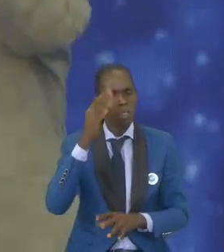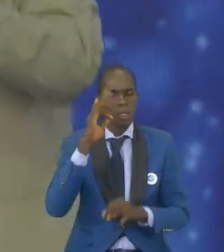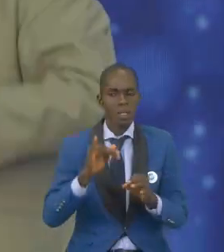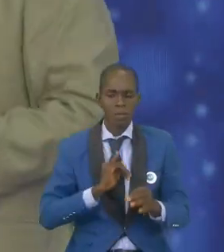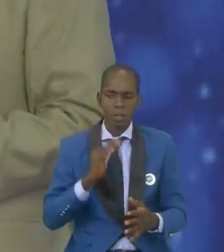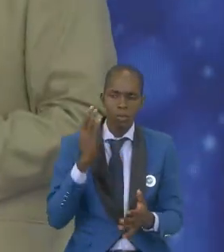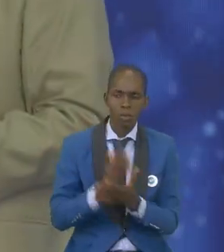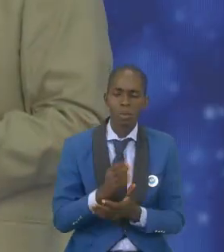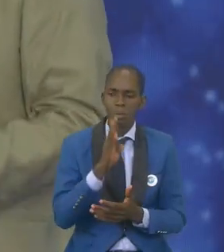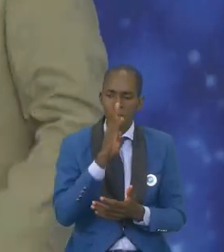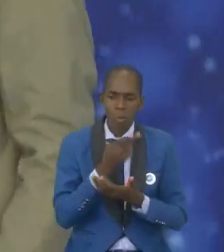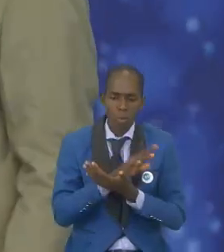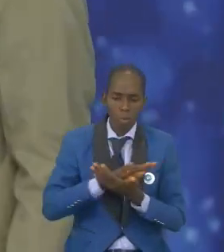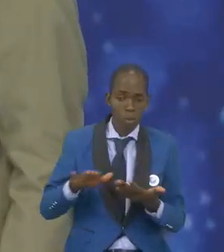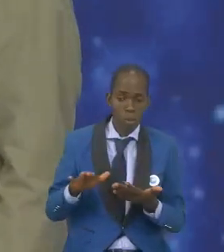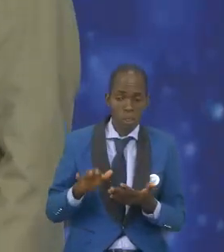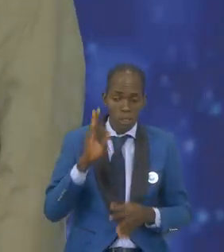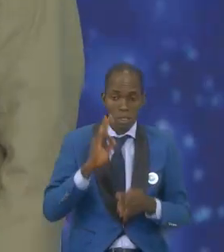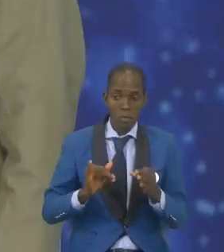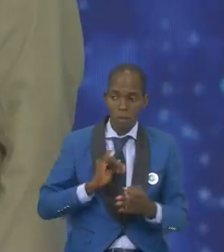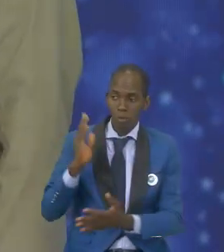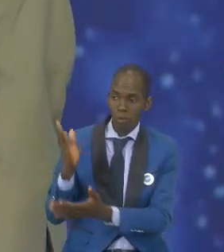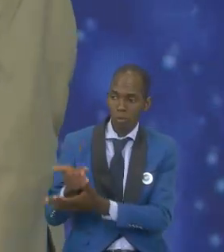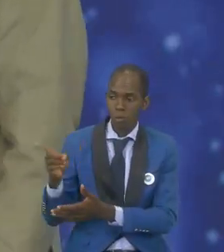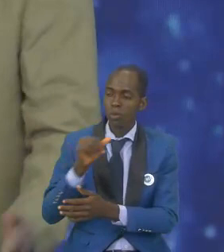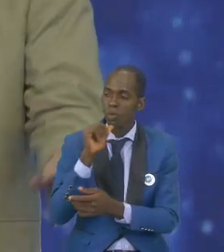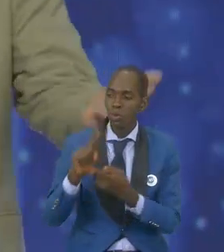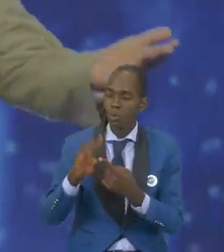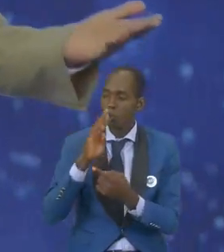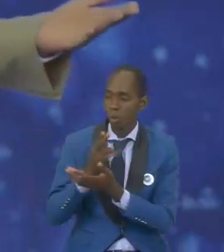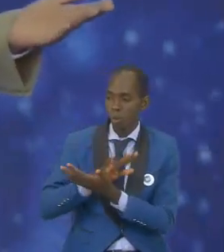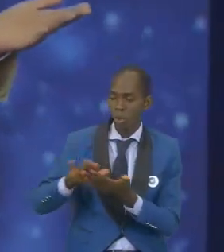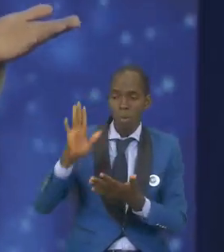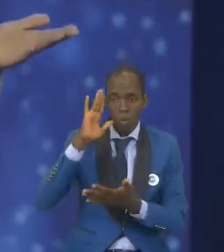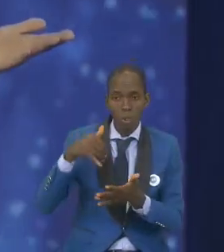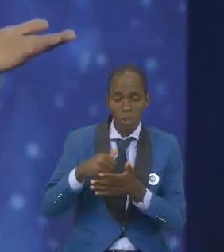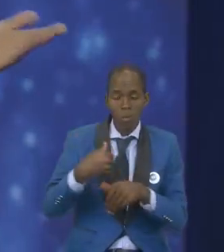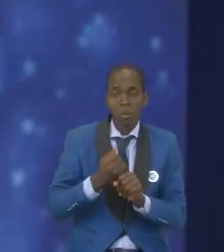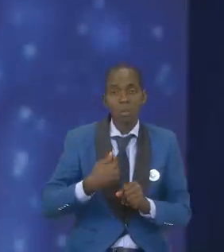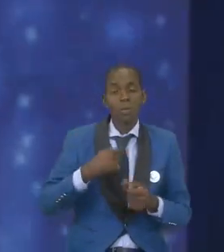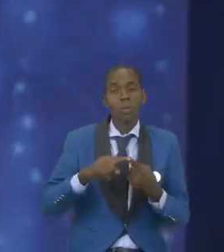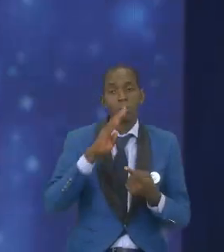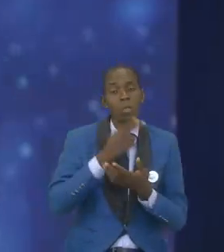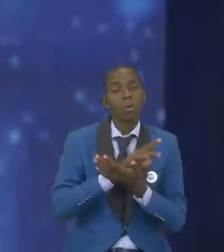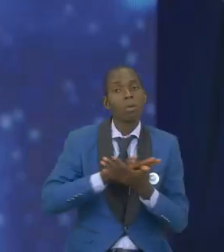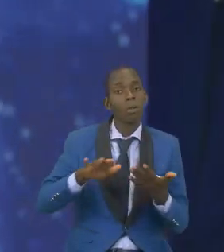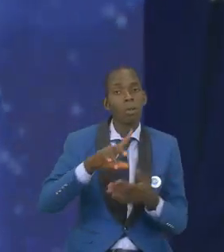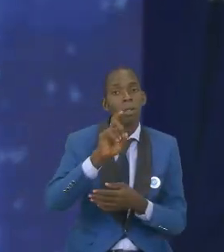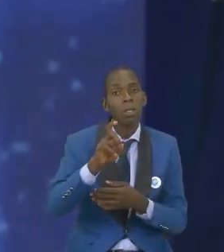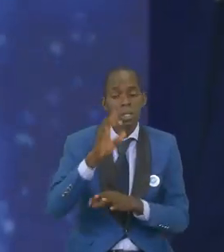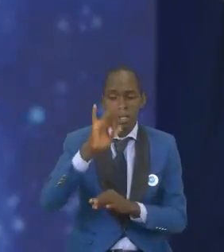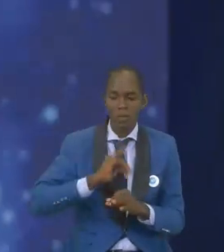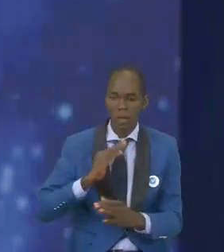would that make you holy? If I stop him being happy, does that make you happy? If I stop